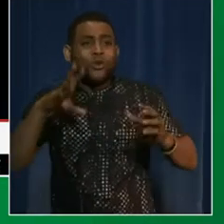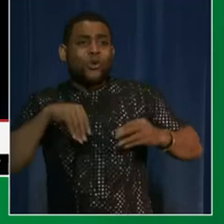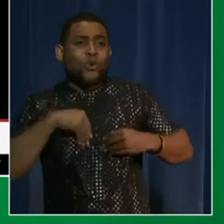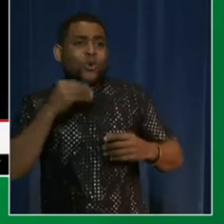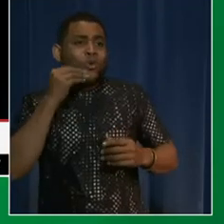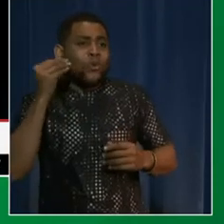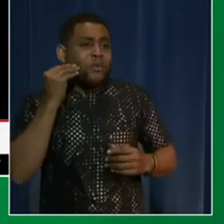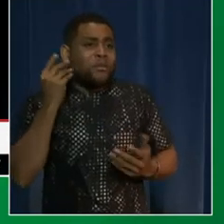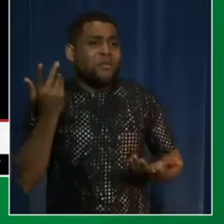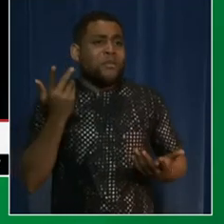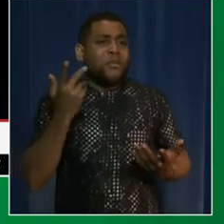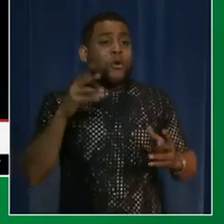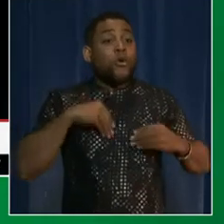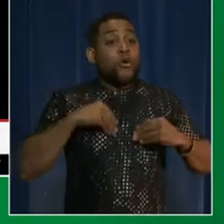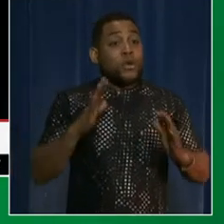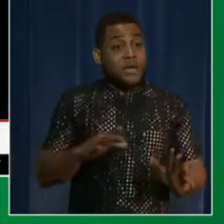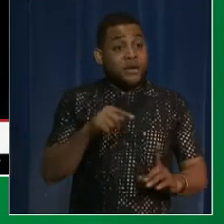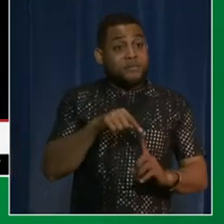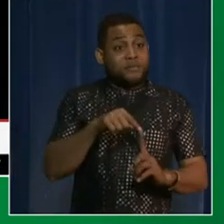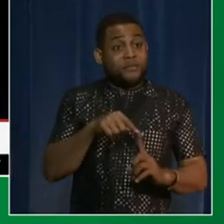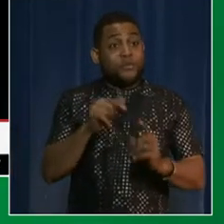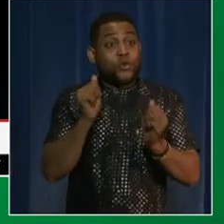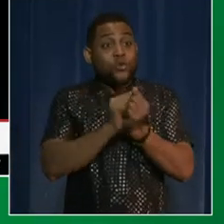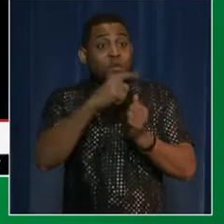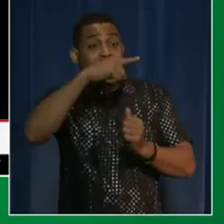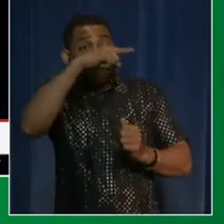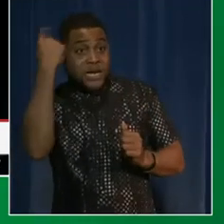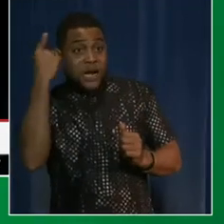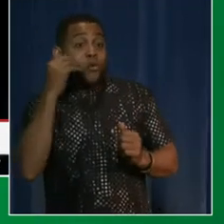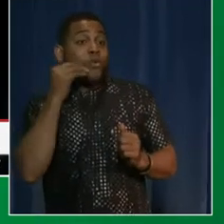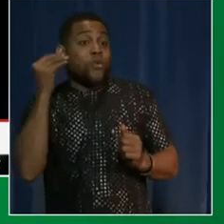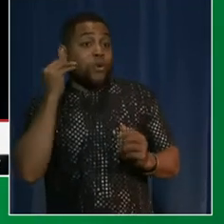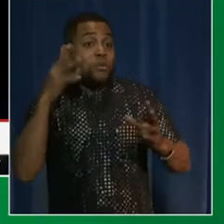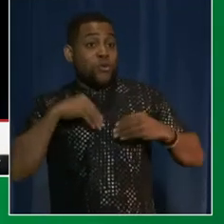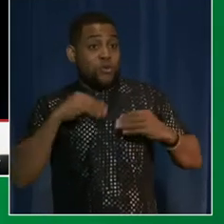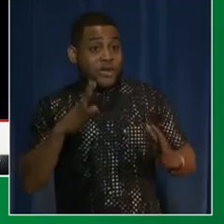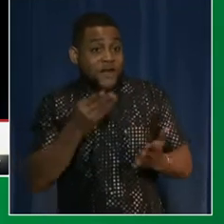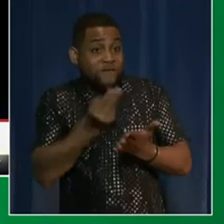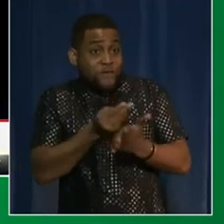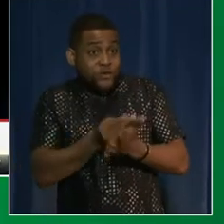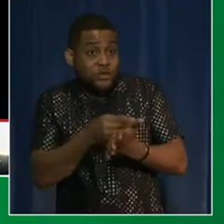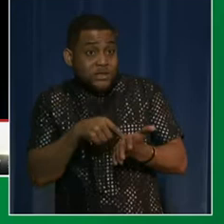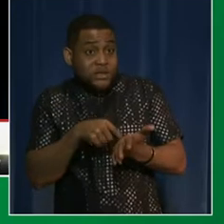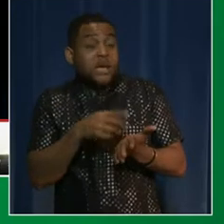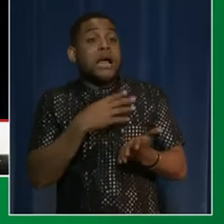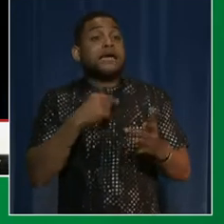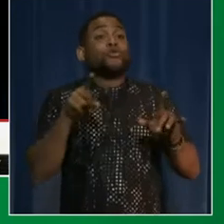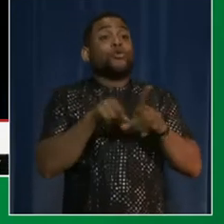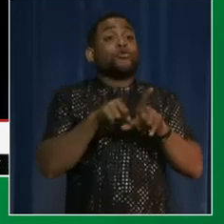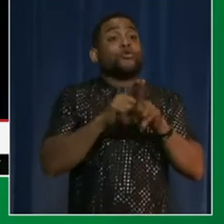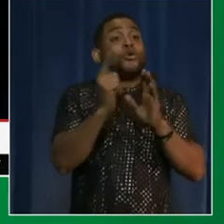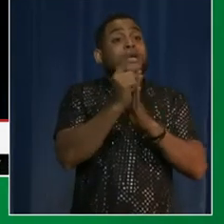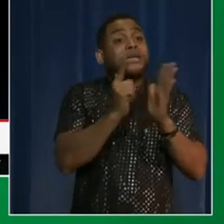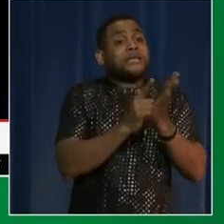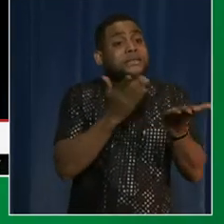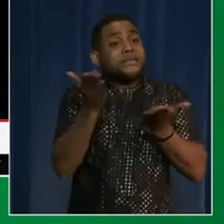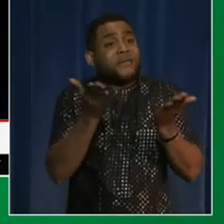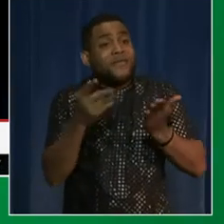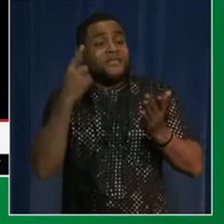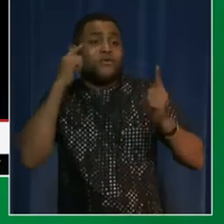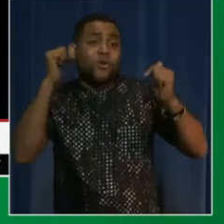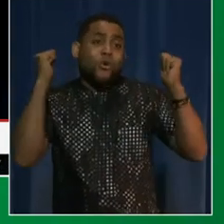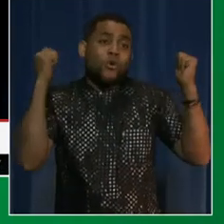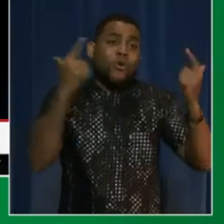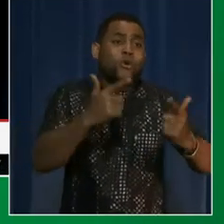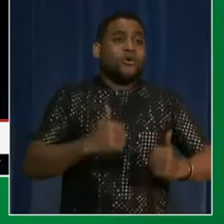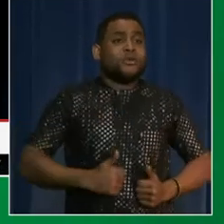with the Black Homeowners Fund, and also the legal services that are available to DC residents so that